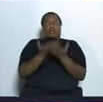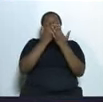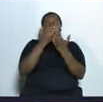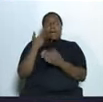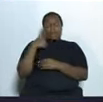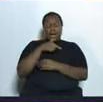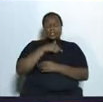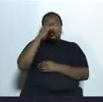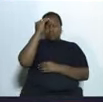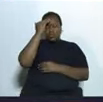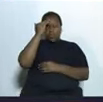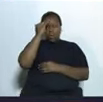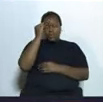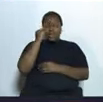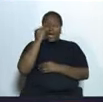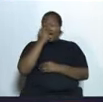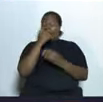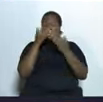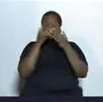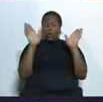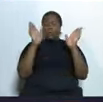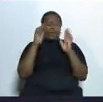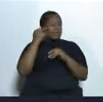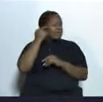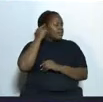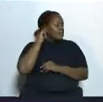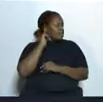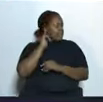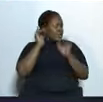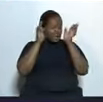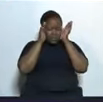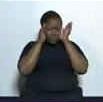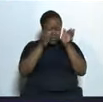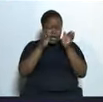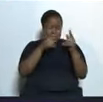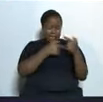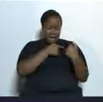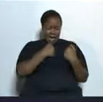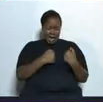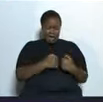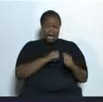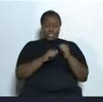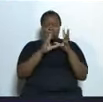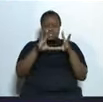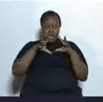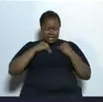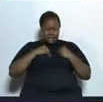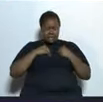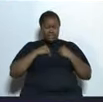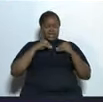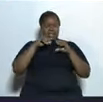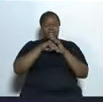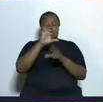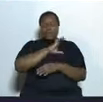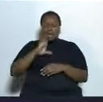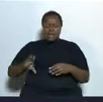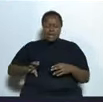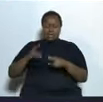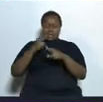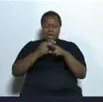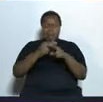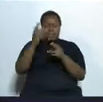open, ears attentive to your word, and hearts receptive to it. In Christ's name,